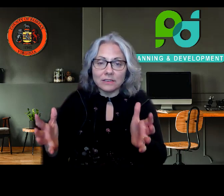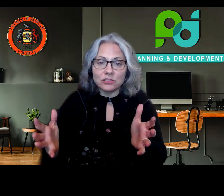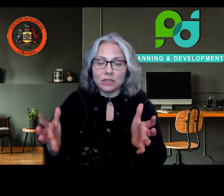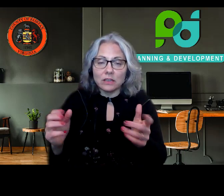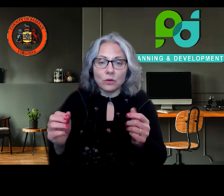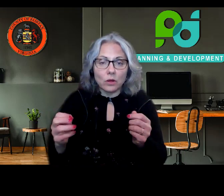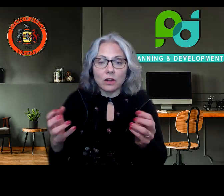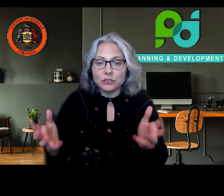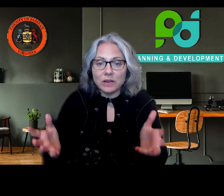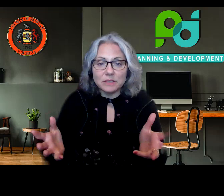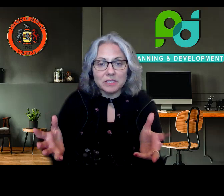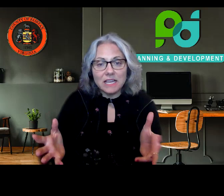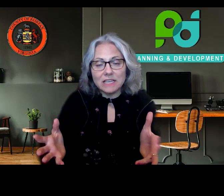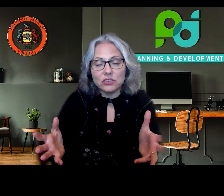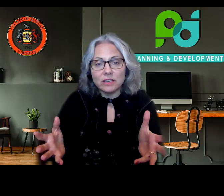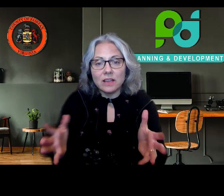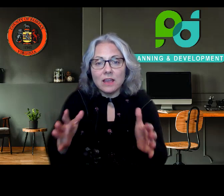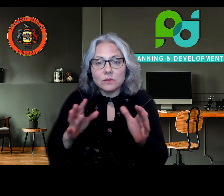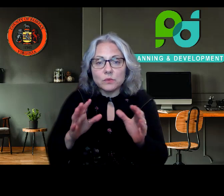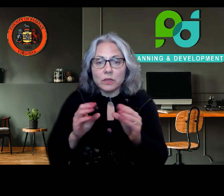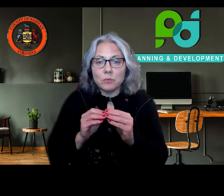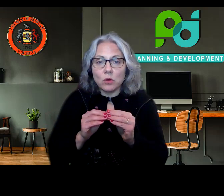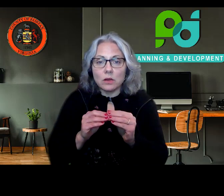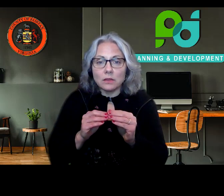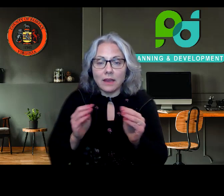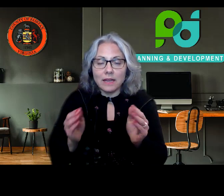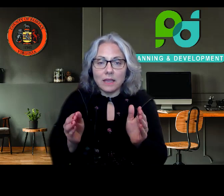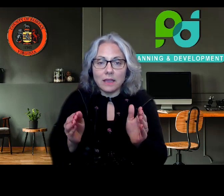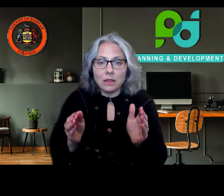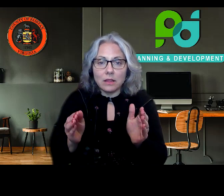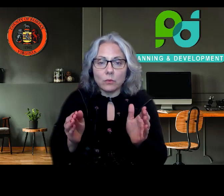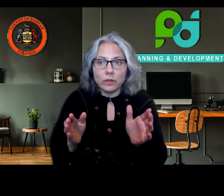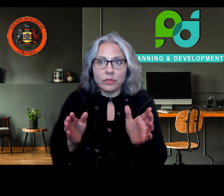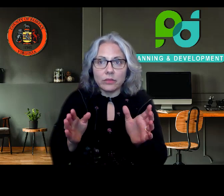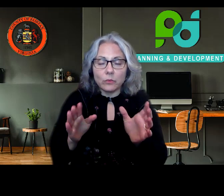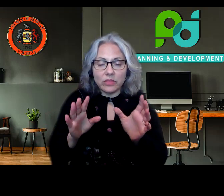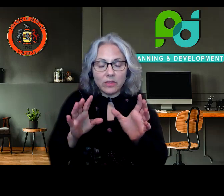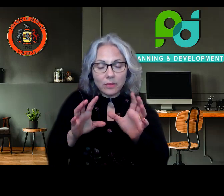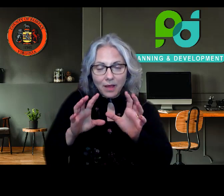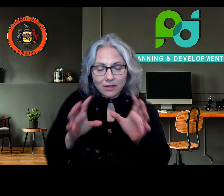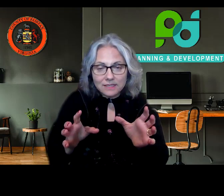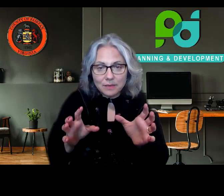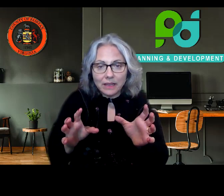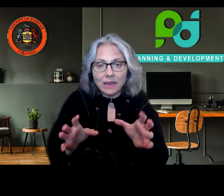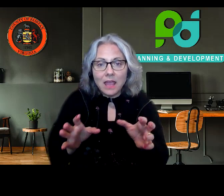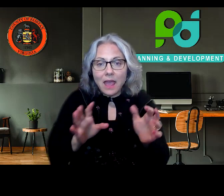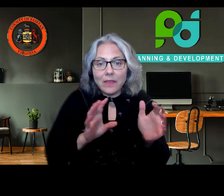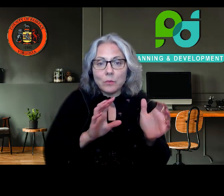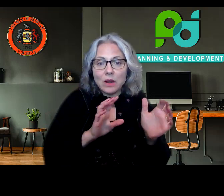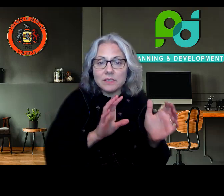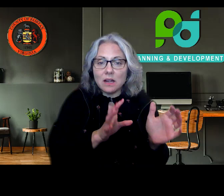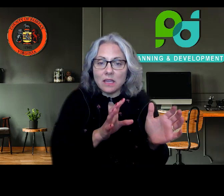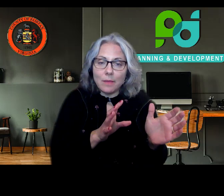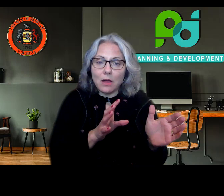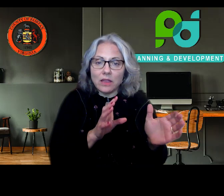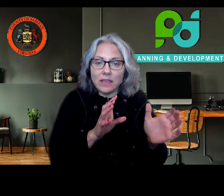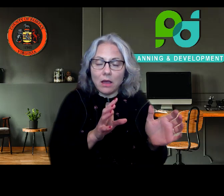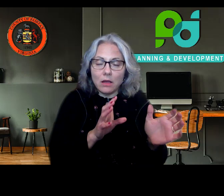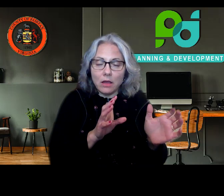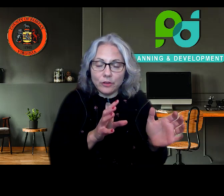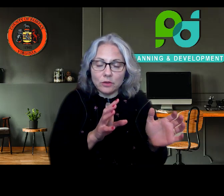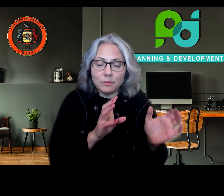environment section or under transportation. So it's really more aligning it within the policy plan. And then when I was talking